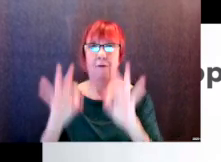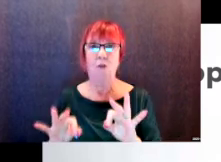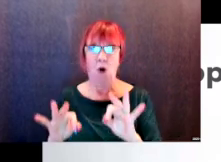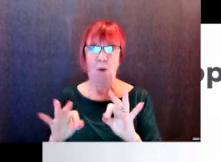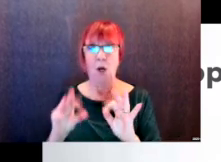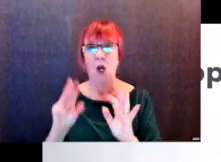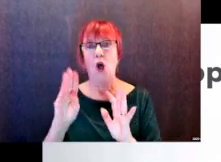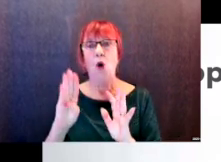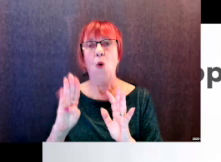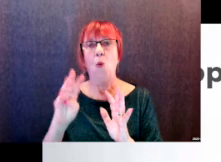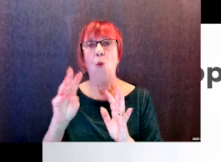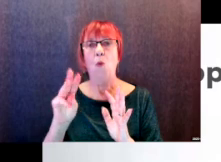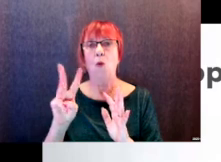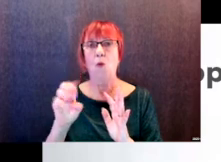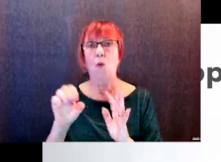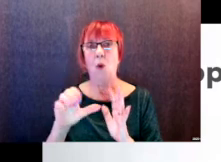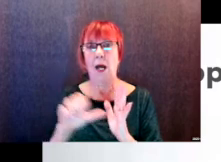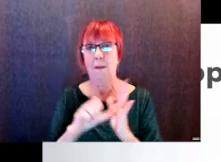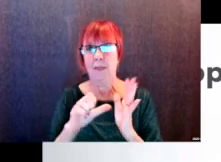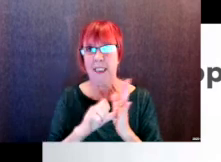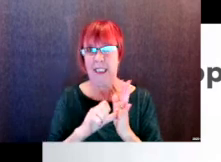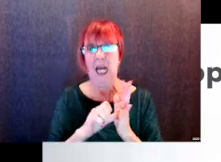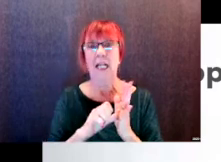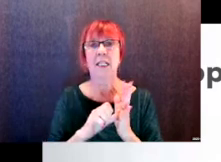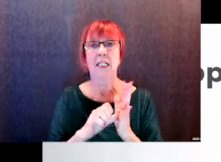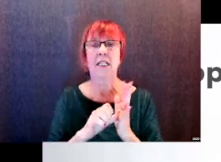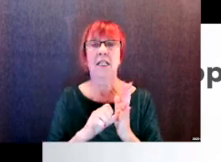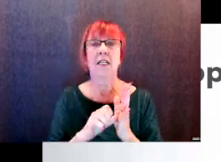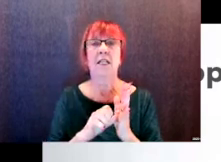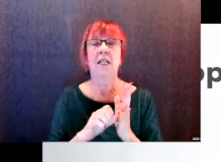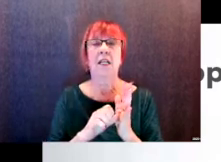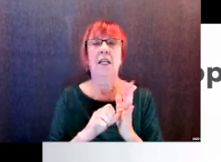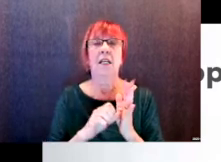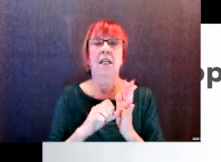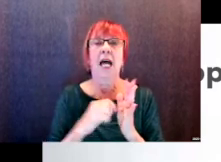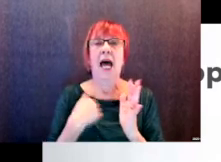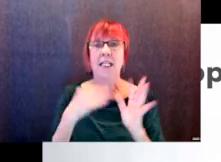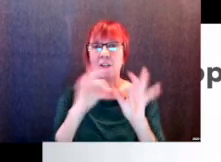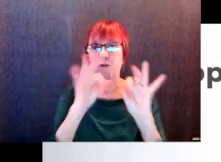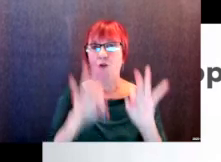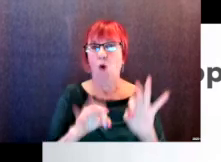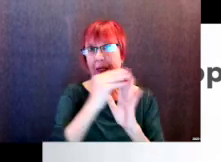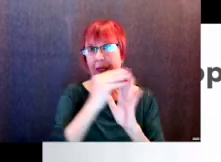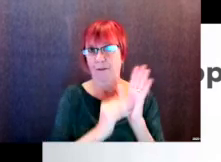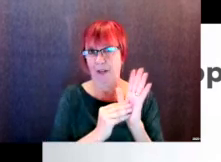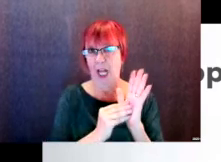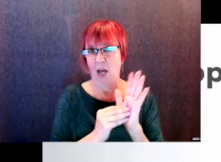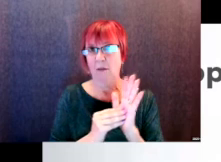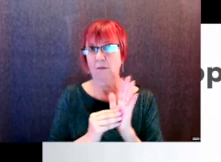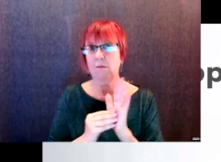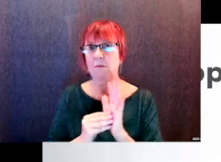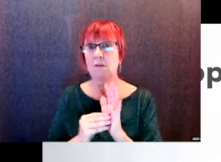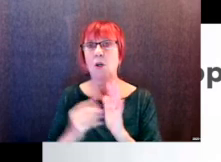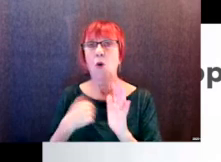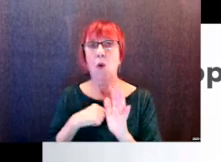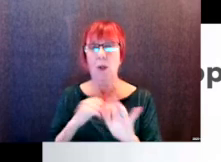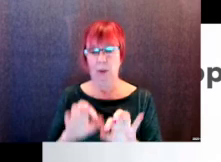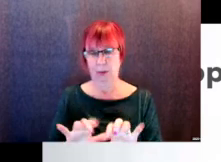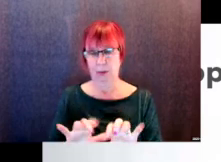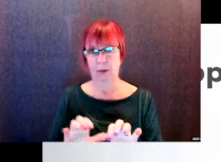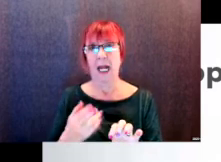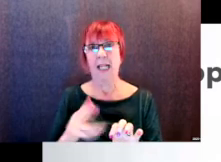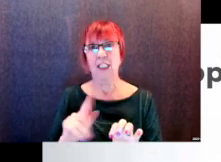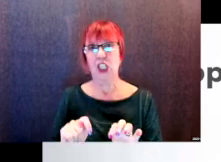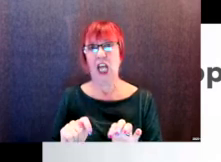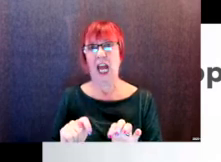So now I will launch the first poll question. Give me